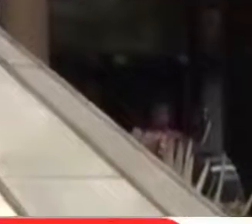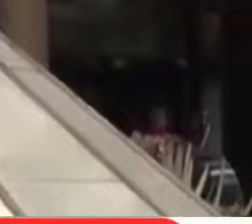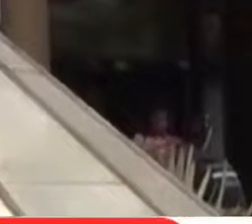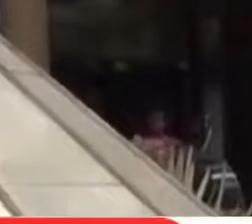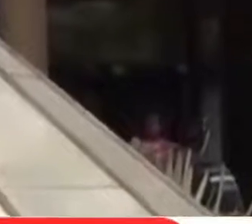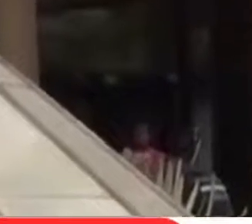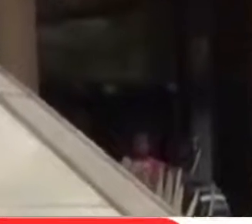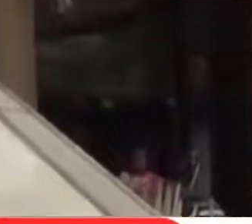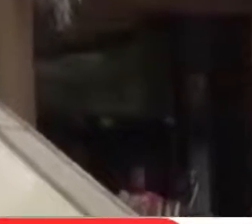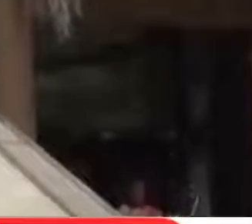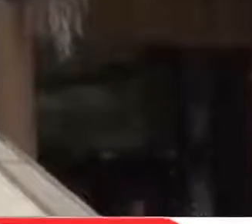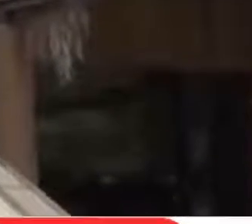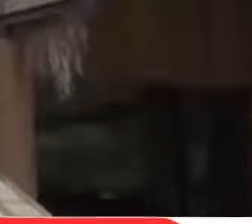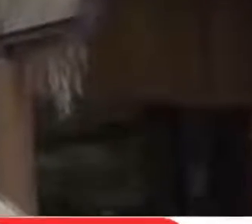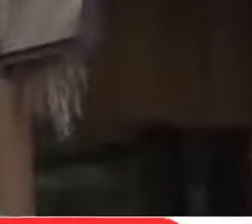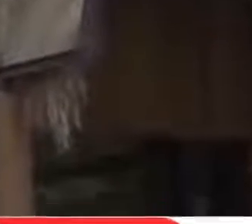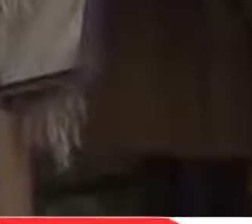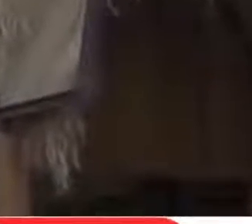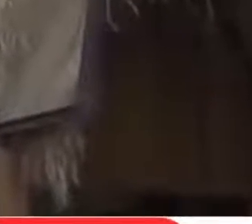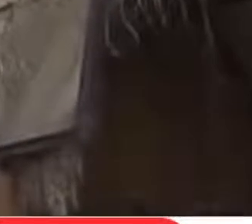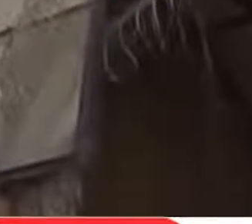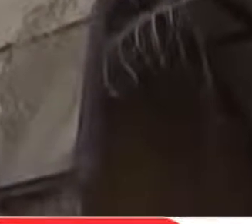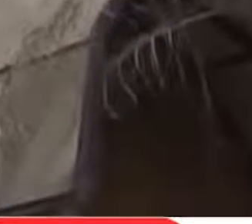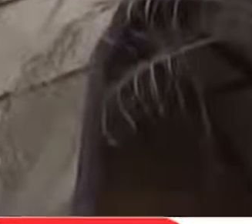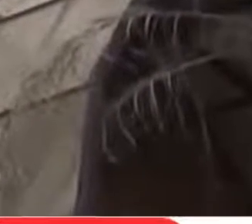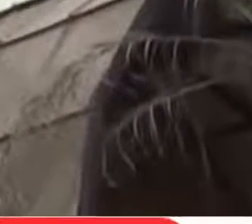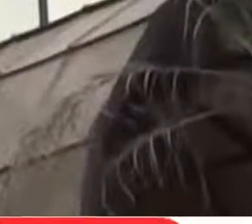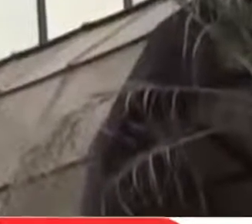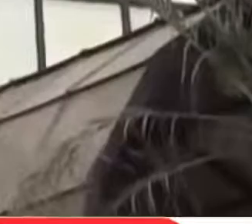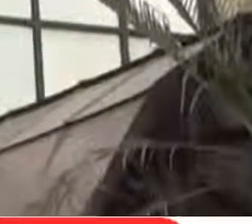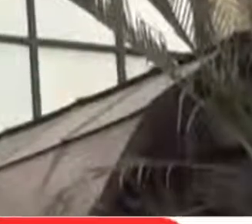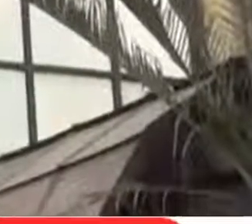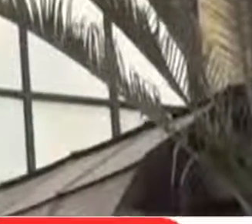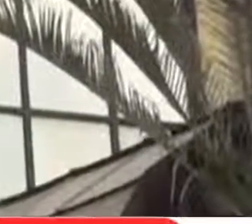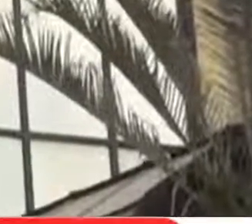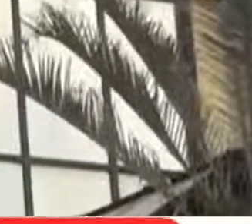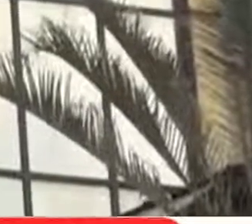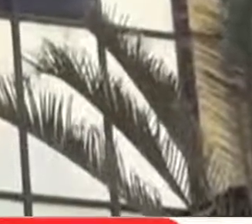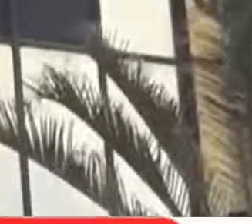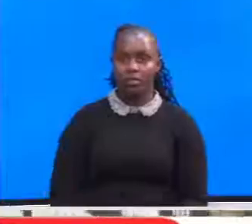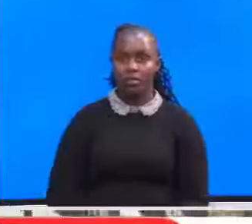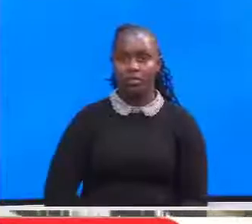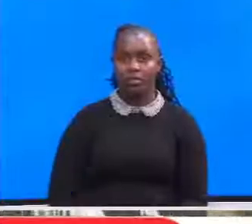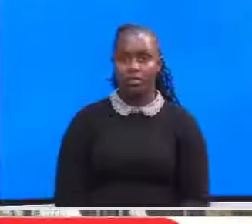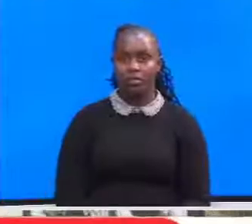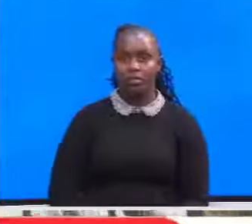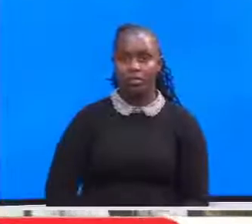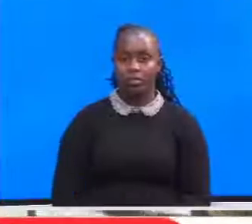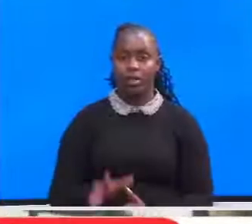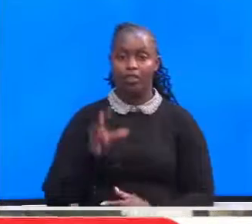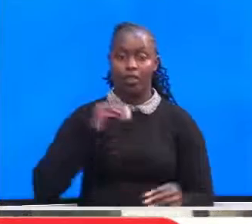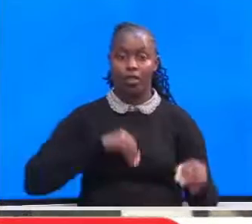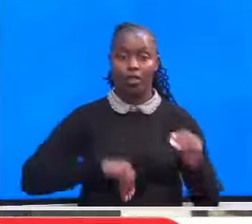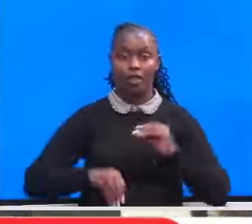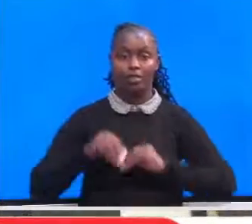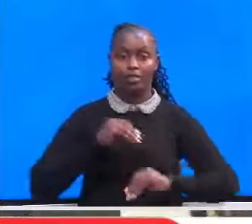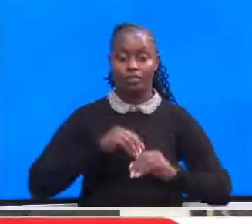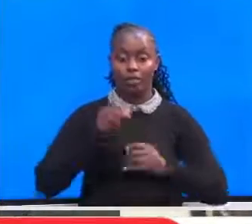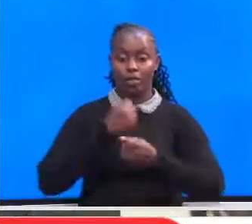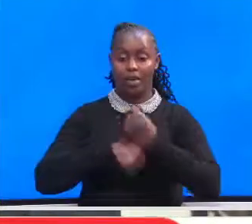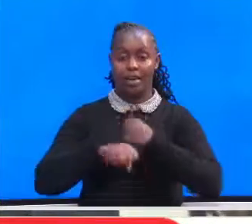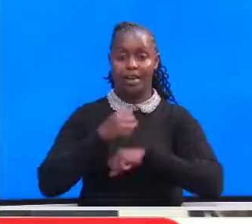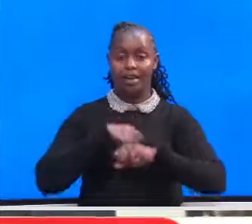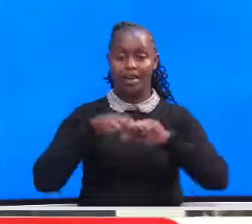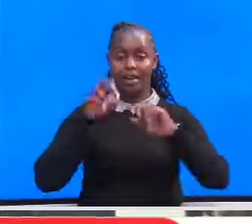The commission stated it has received and processed more than 10,000 reports of corruption and unethical conduct relating to